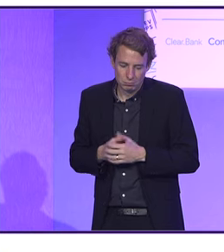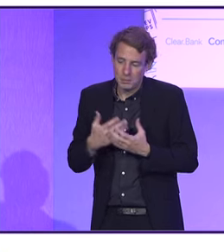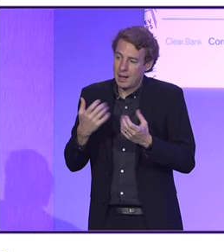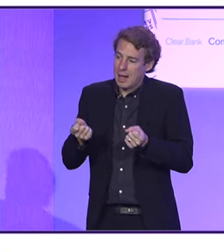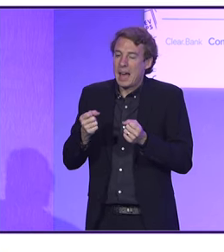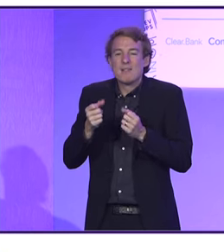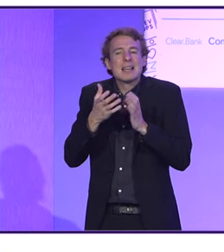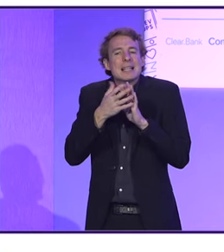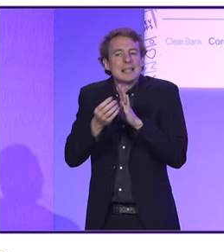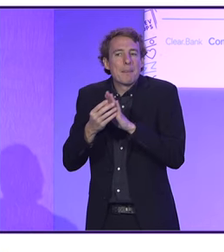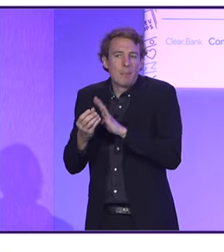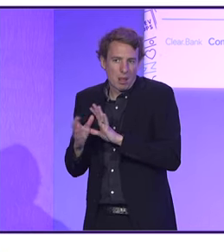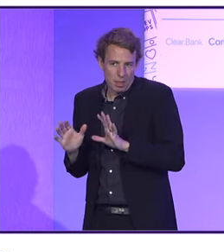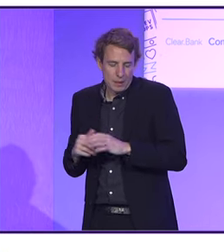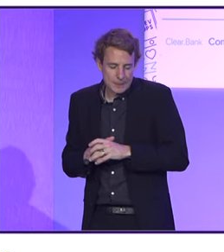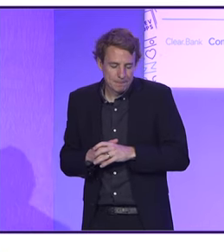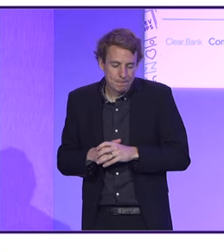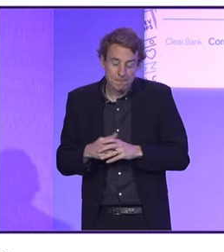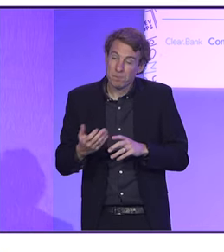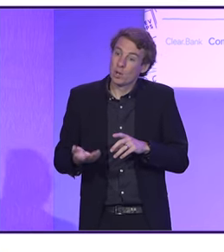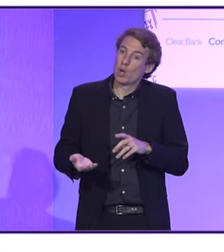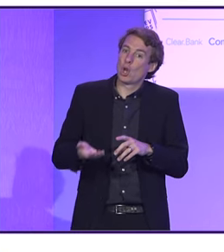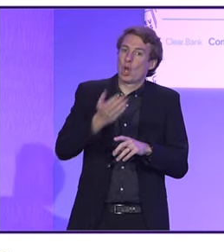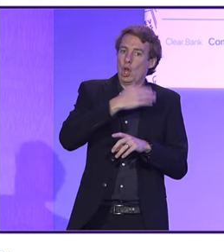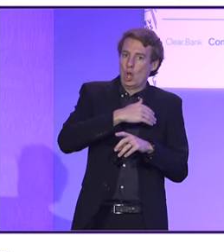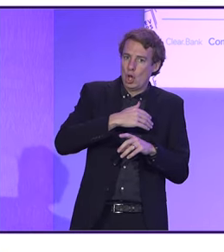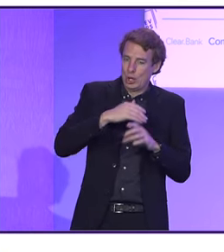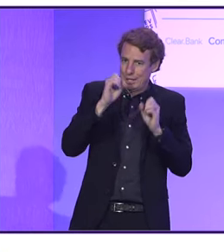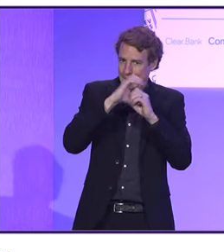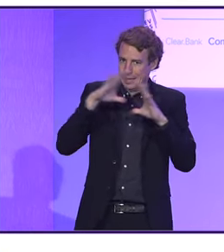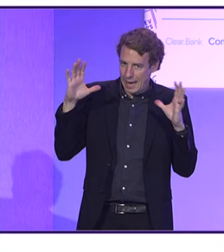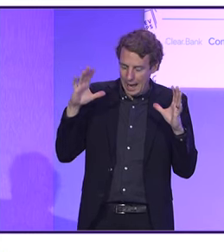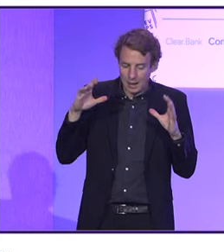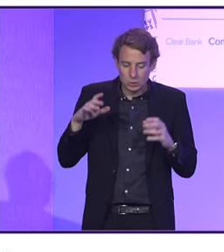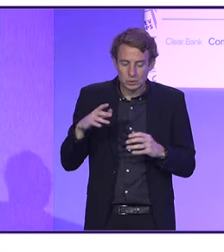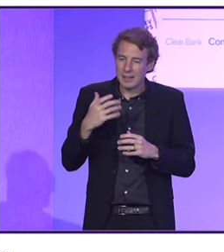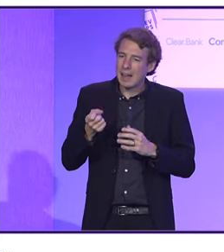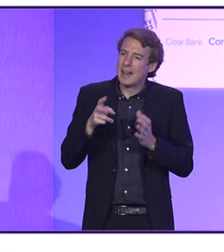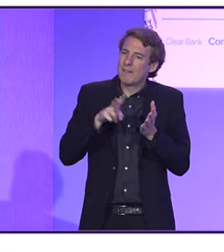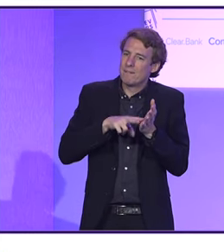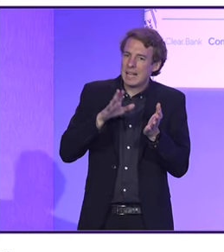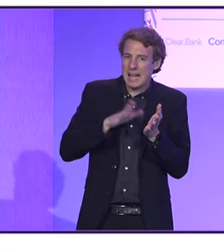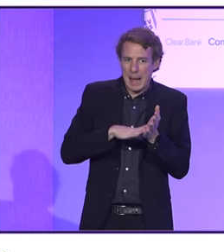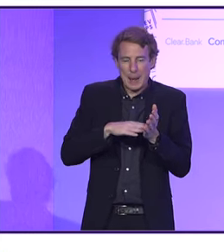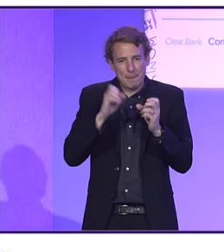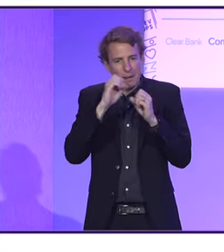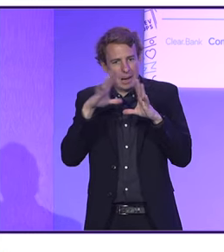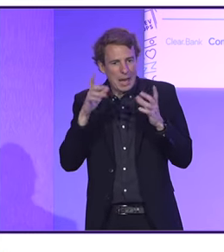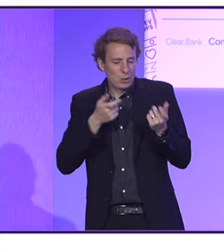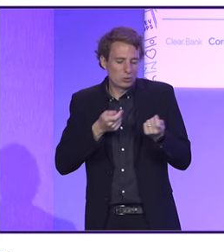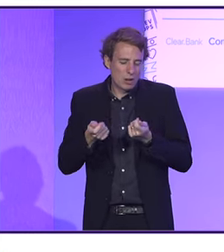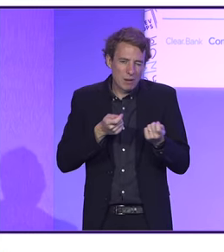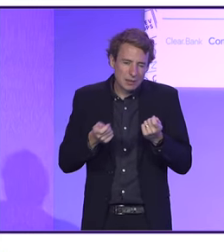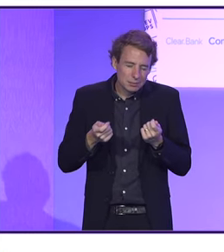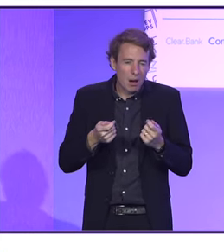that. In the early public cloud era of GovUK, it ran on a thing called VMware vCloud Director. There are a number of like cloud